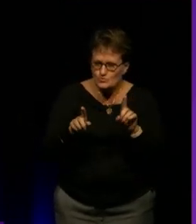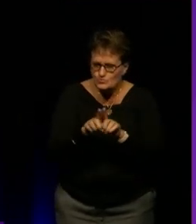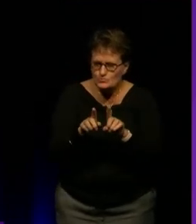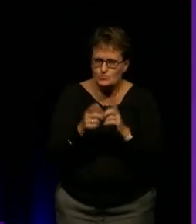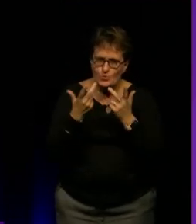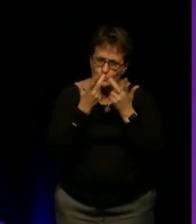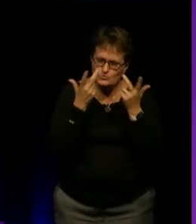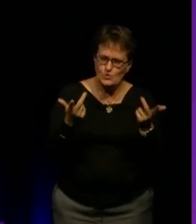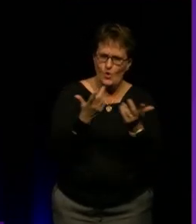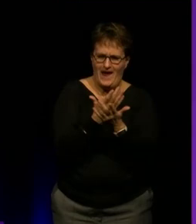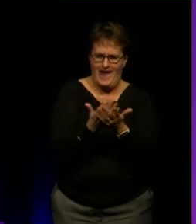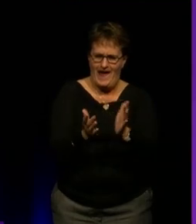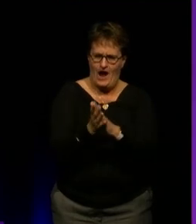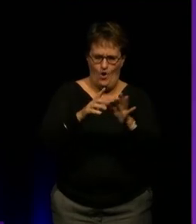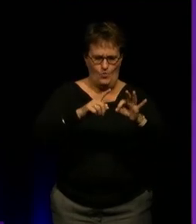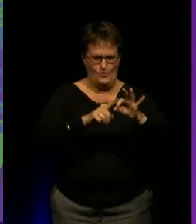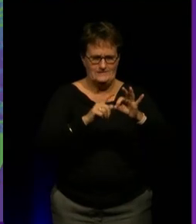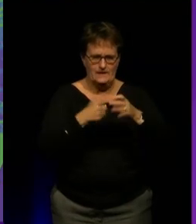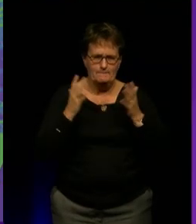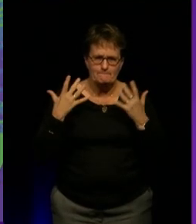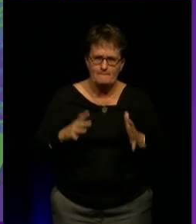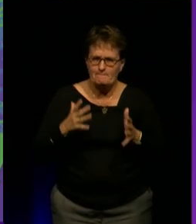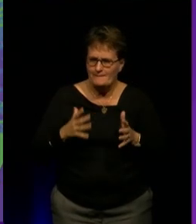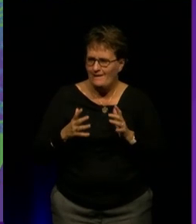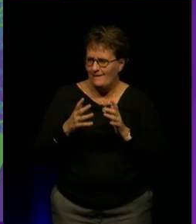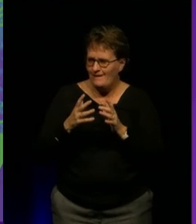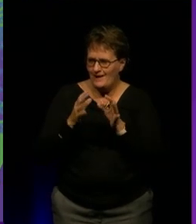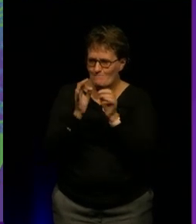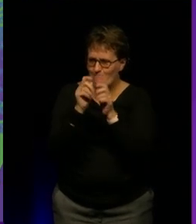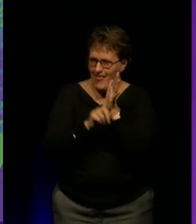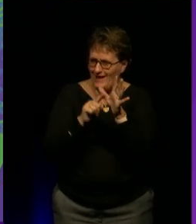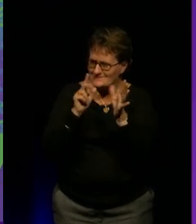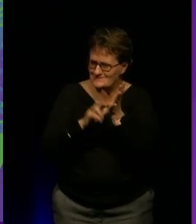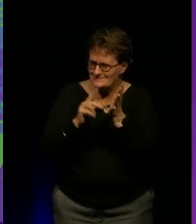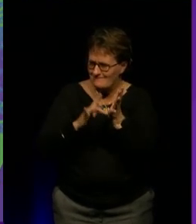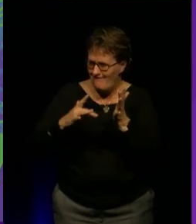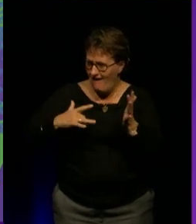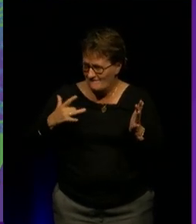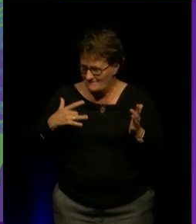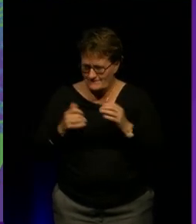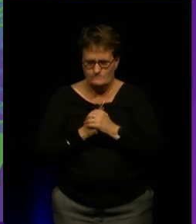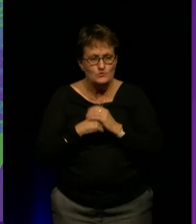insights into the state's unique plant life. You'll have the opportunity to view treasures from